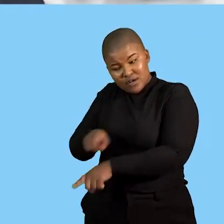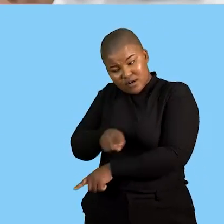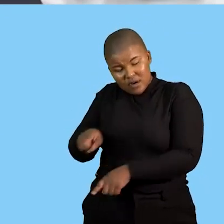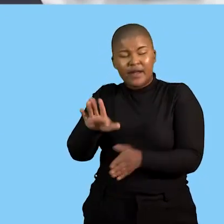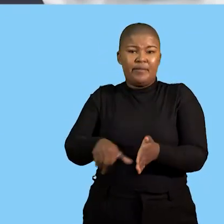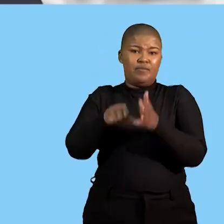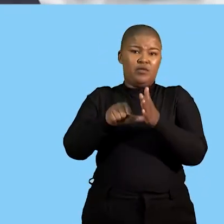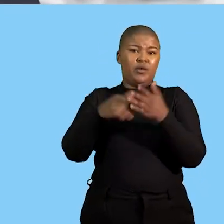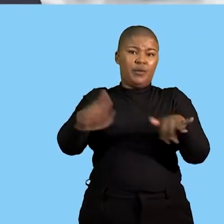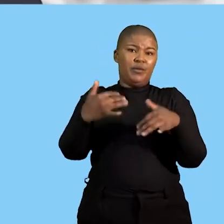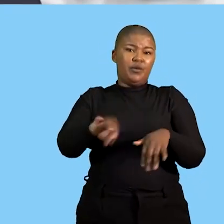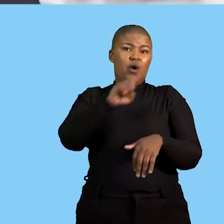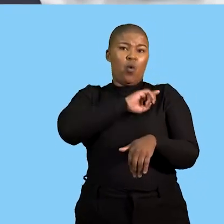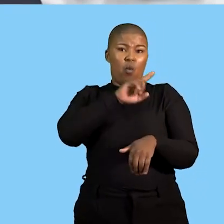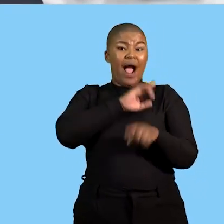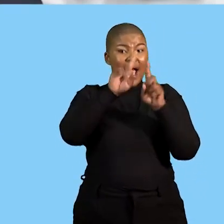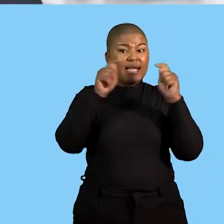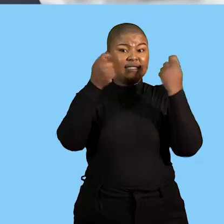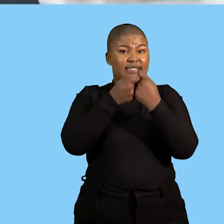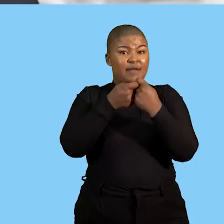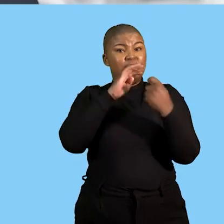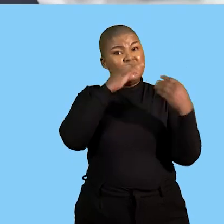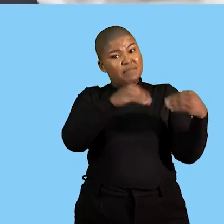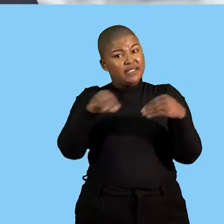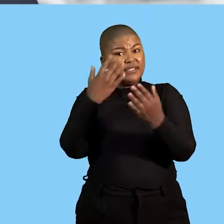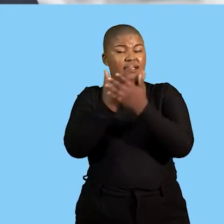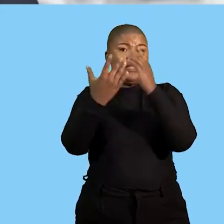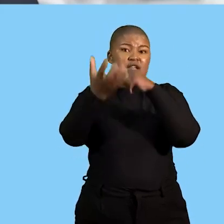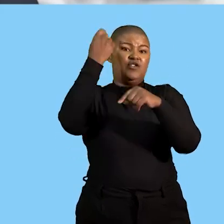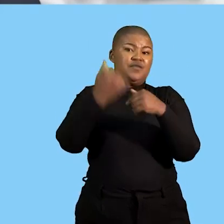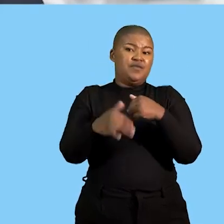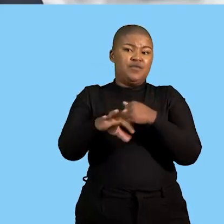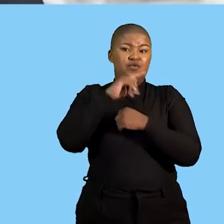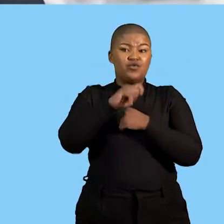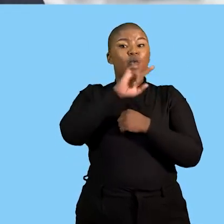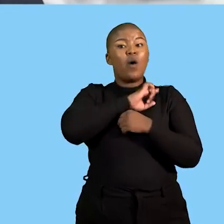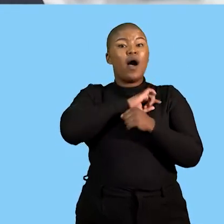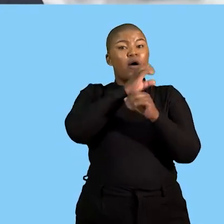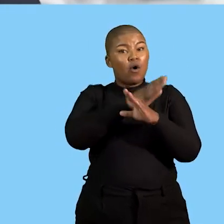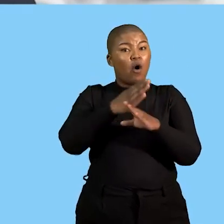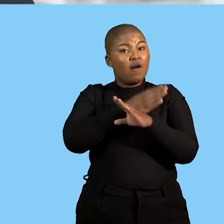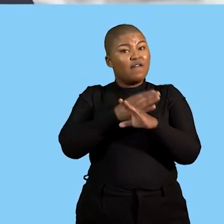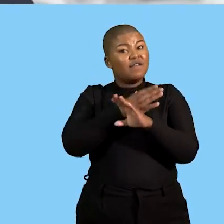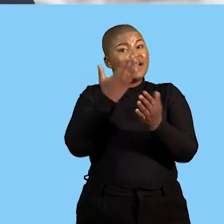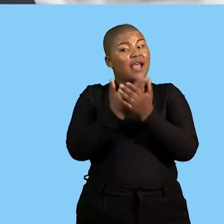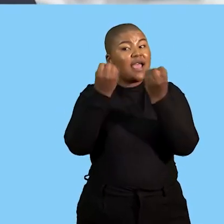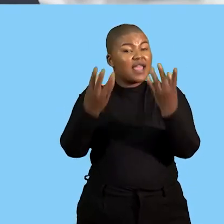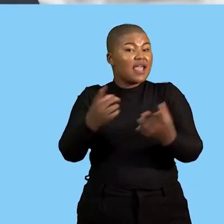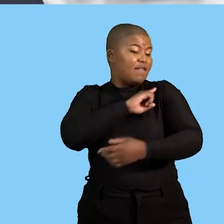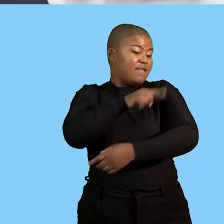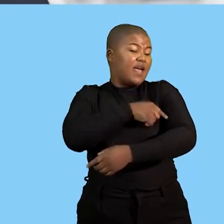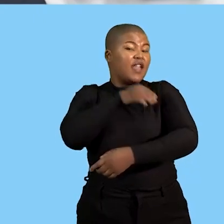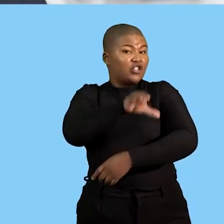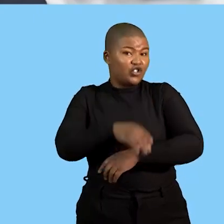because we are a team, and that way the business will achieve its objectives because that coffee will lead to the energy.